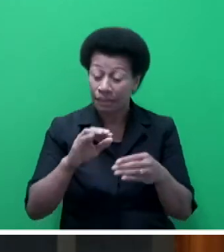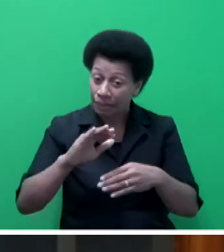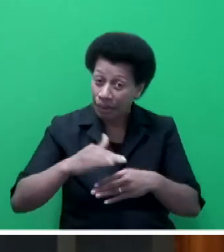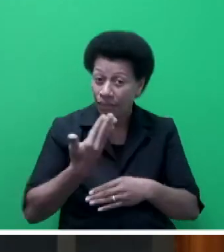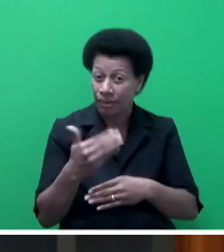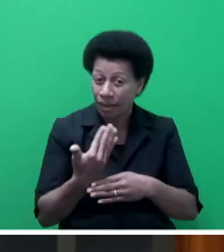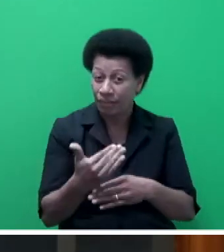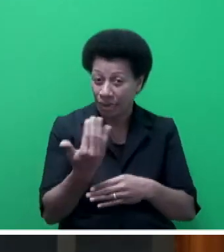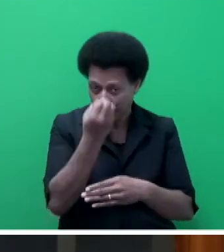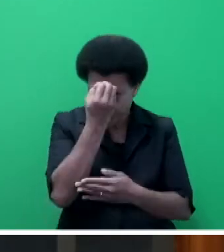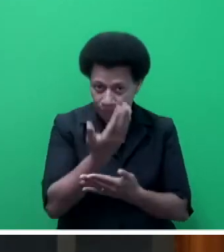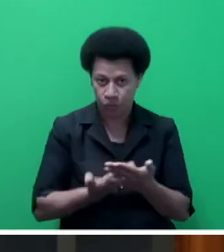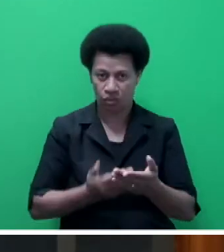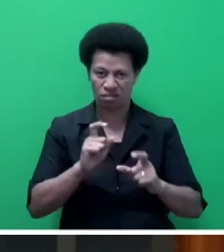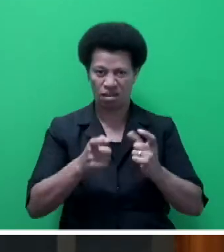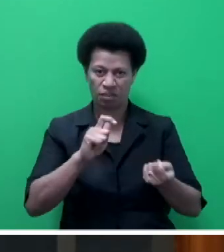and the nation as a whole.